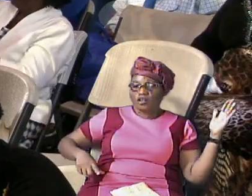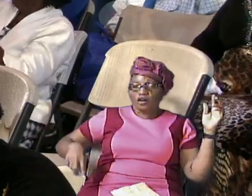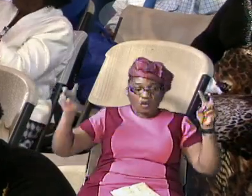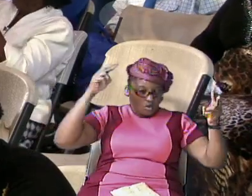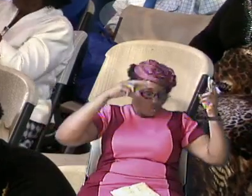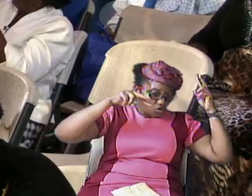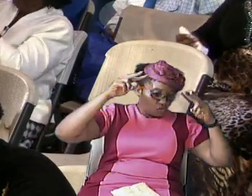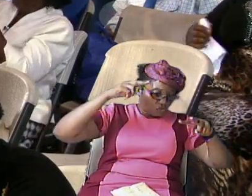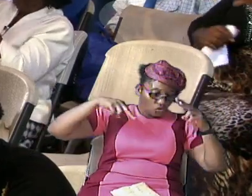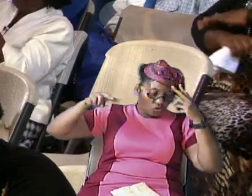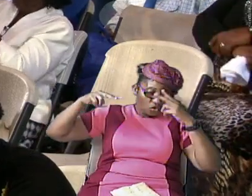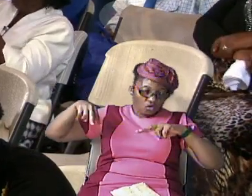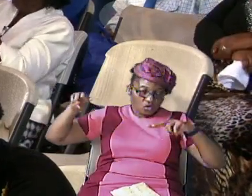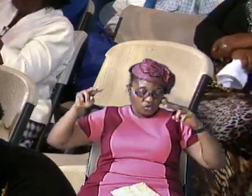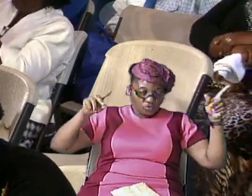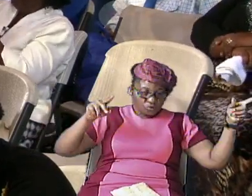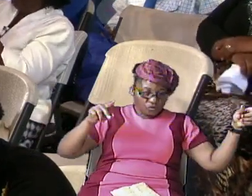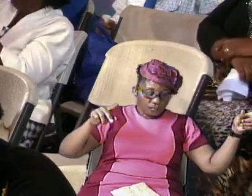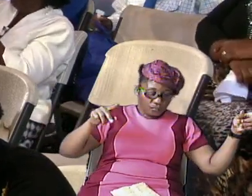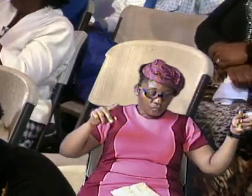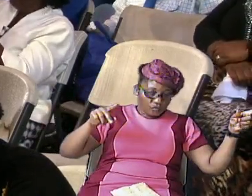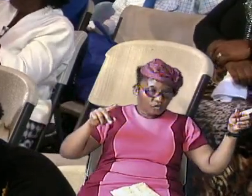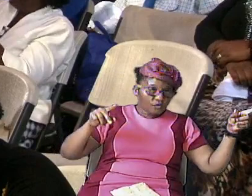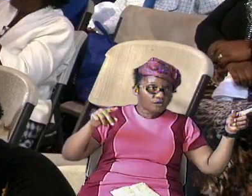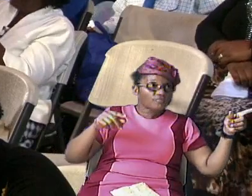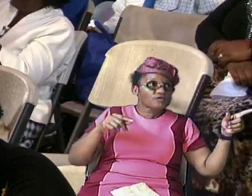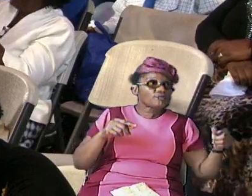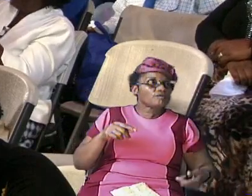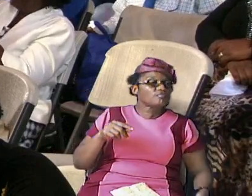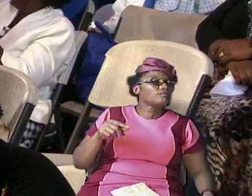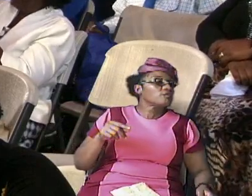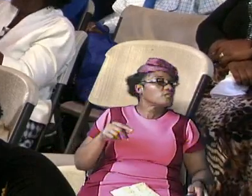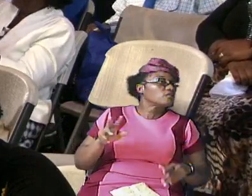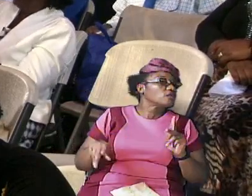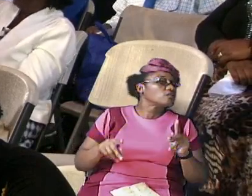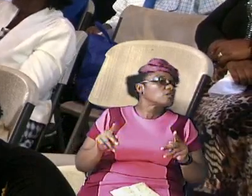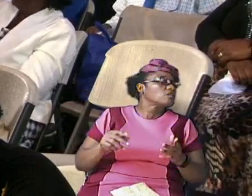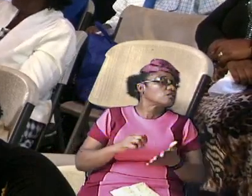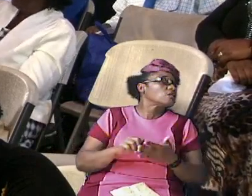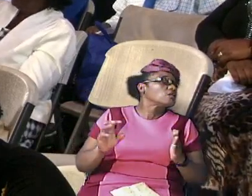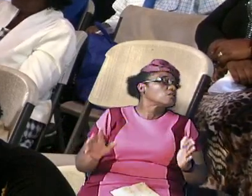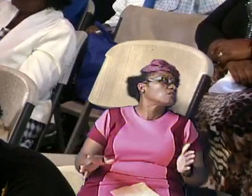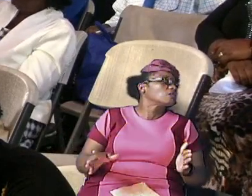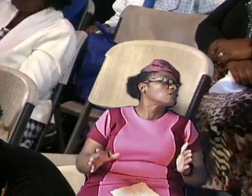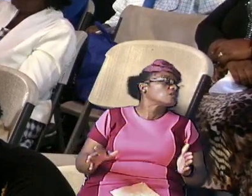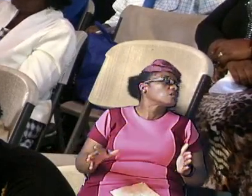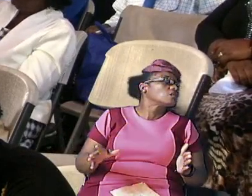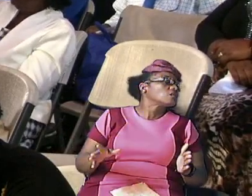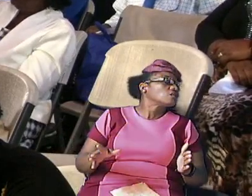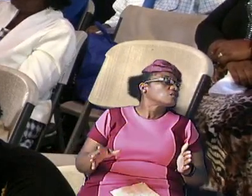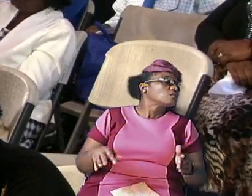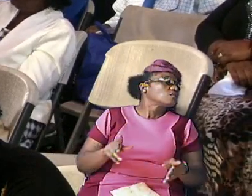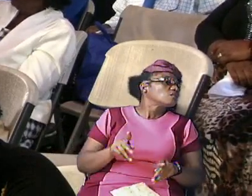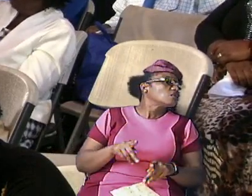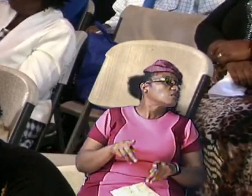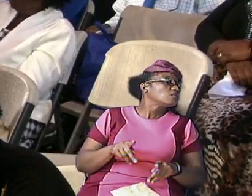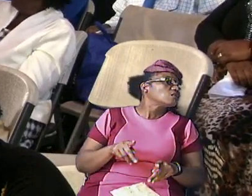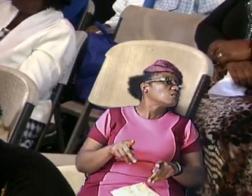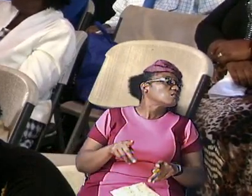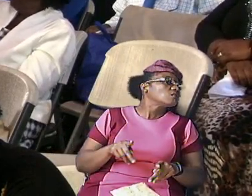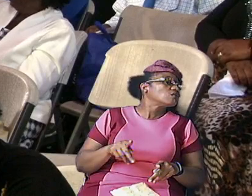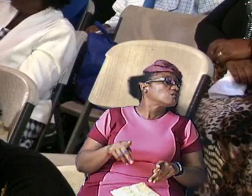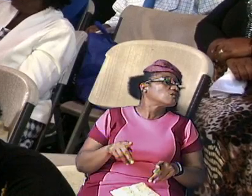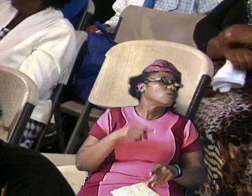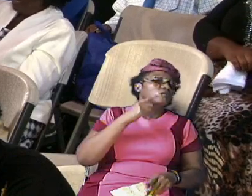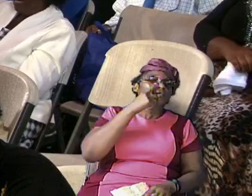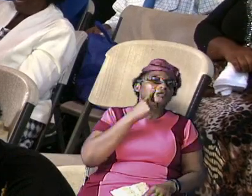the Lord. Hallelujah. And for you, my brethren, hallelujah, you will not go to Lodibar, but you will be